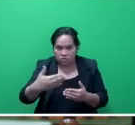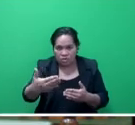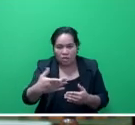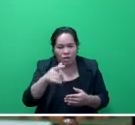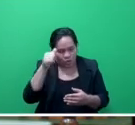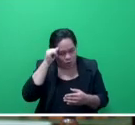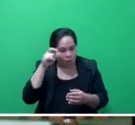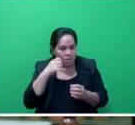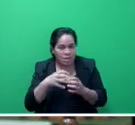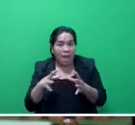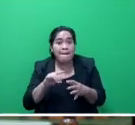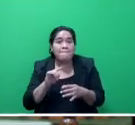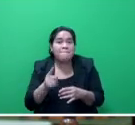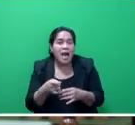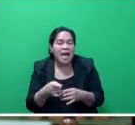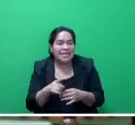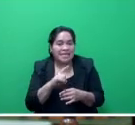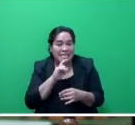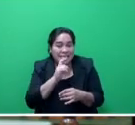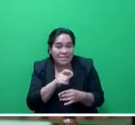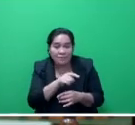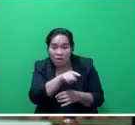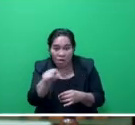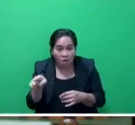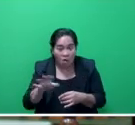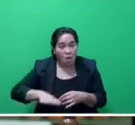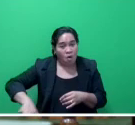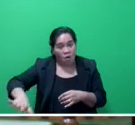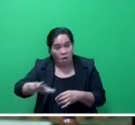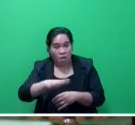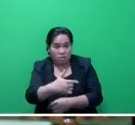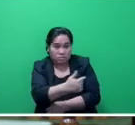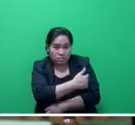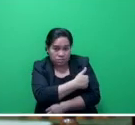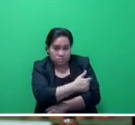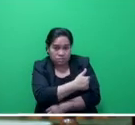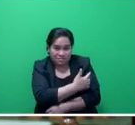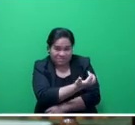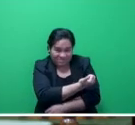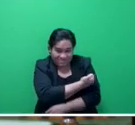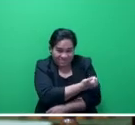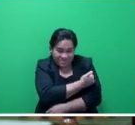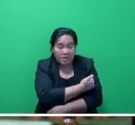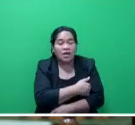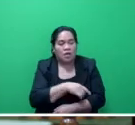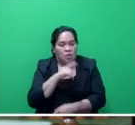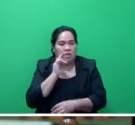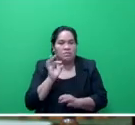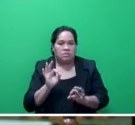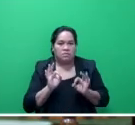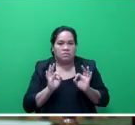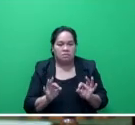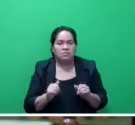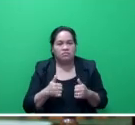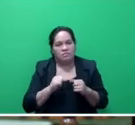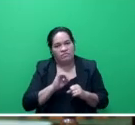widespread vaccine-induced immunity, we protect against severe disease and death. Until such a time, employers who continue to pay their employees who